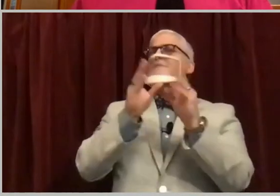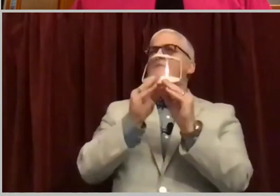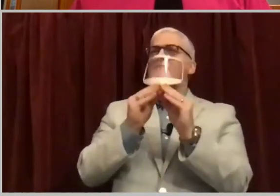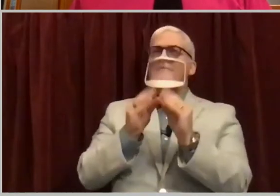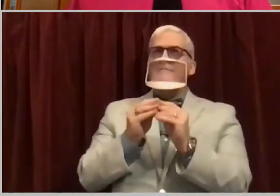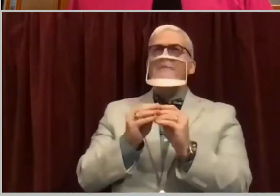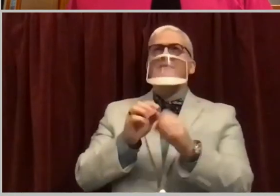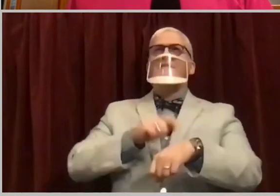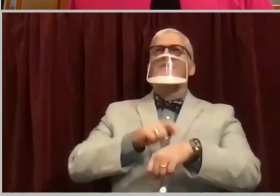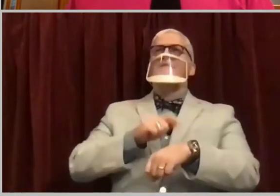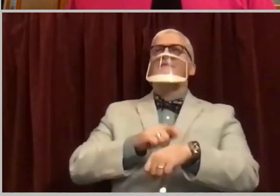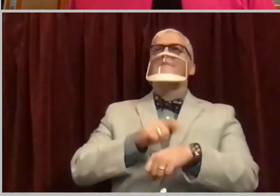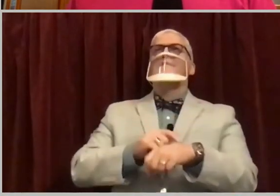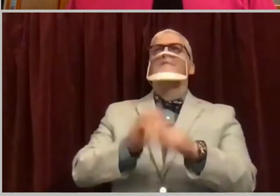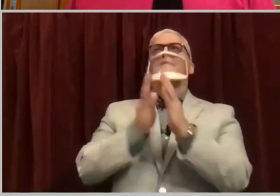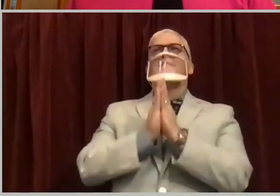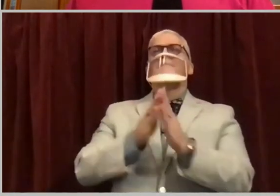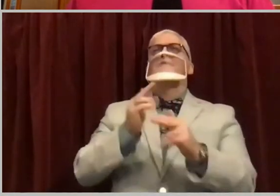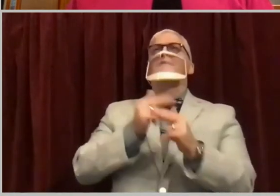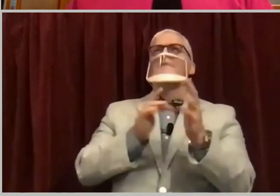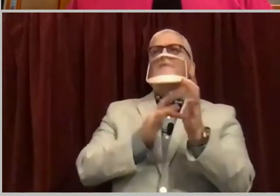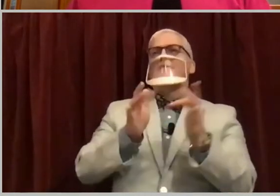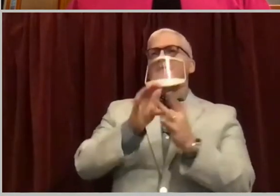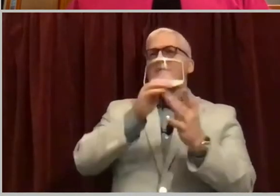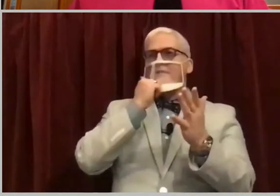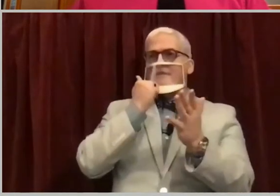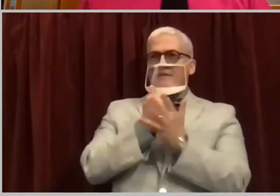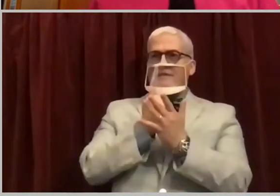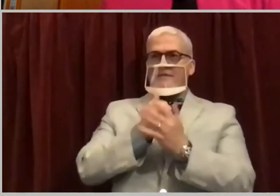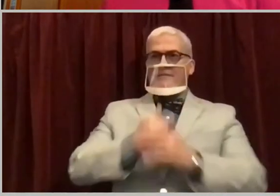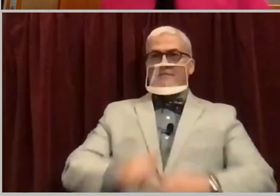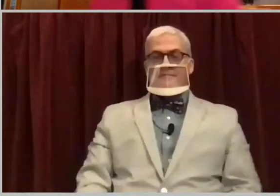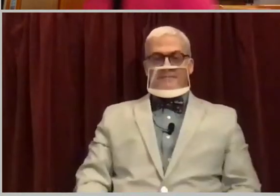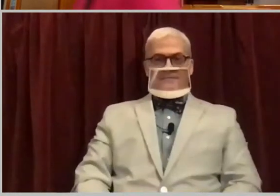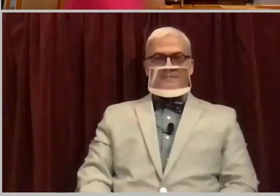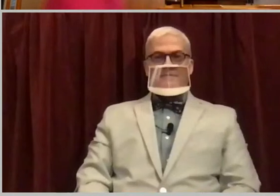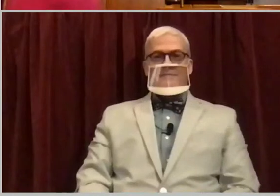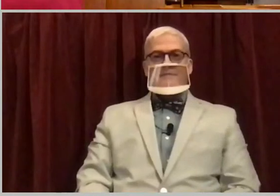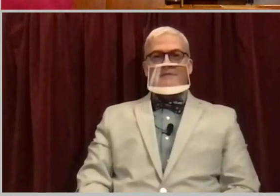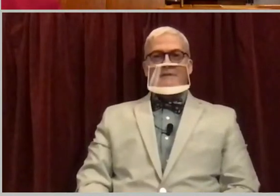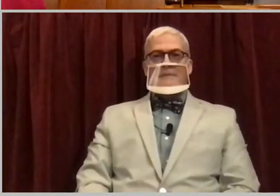at this time. And we pray this in your son's loving and great name. Amen.